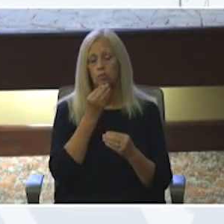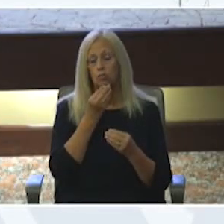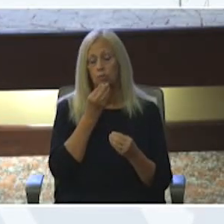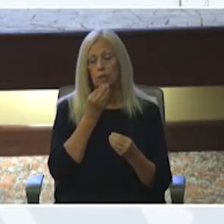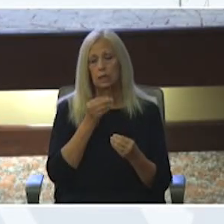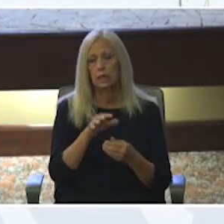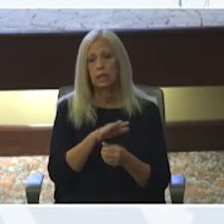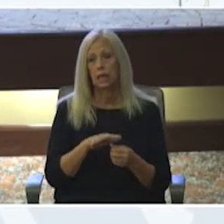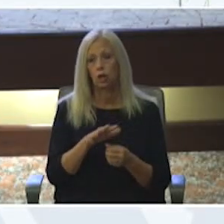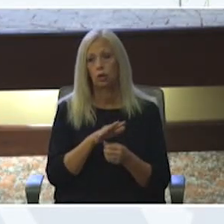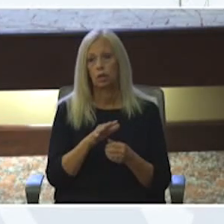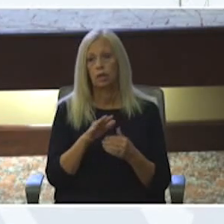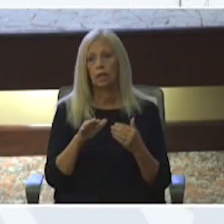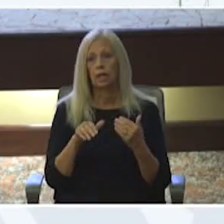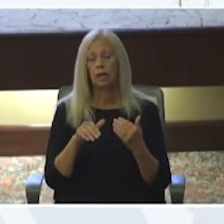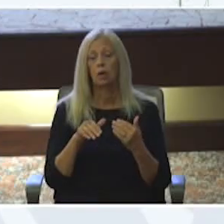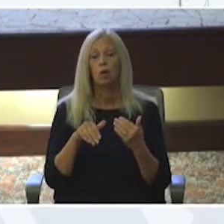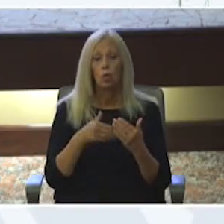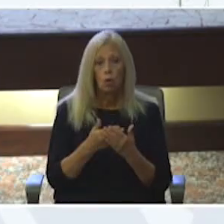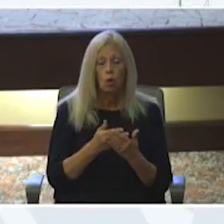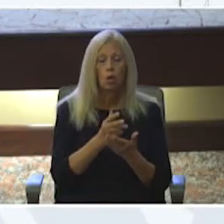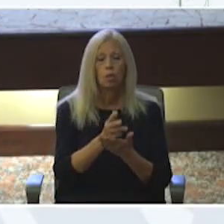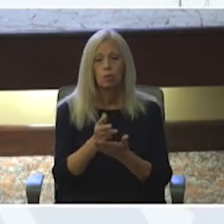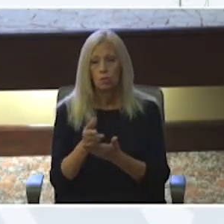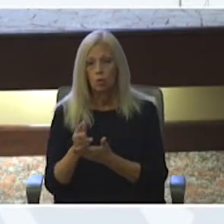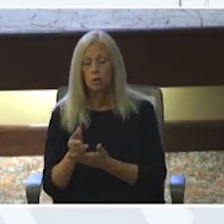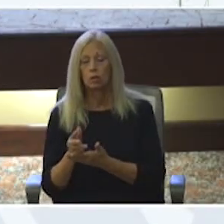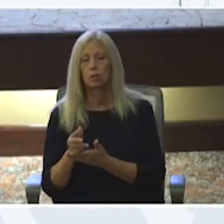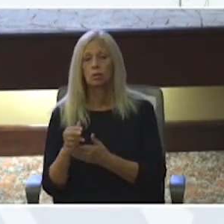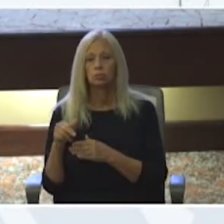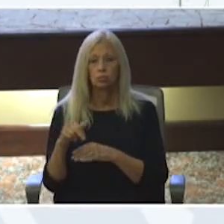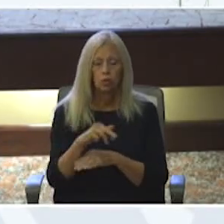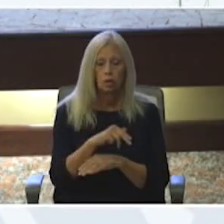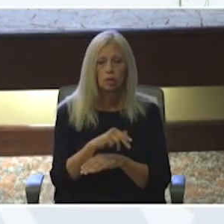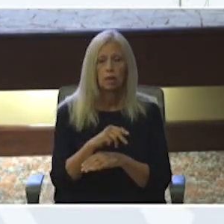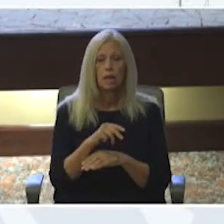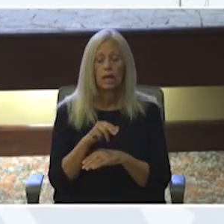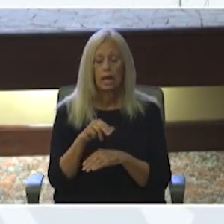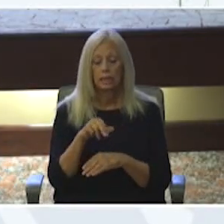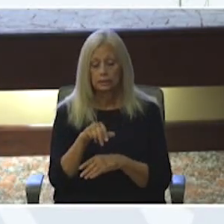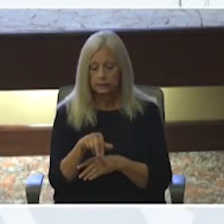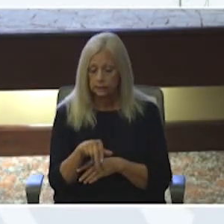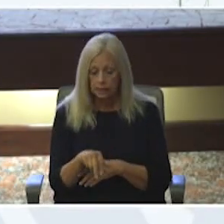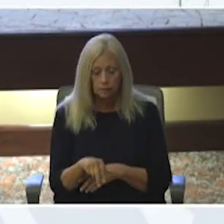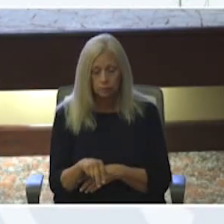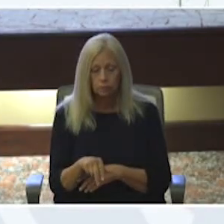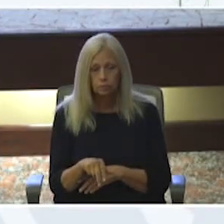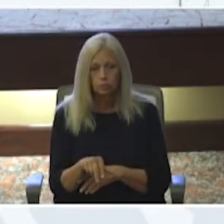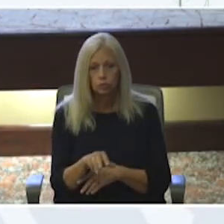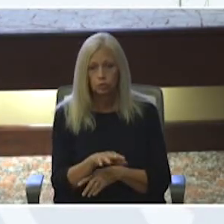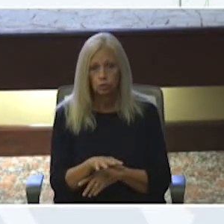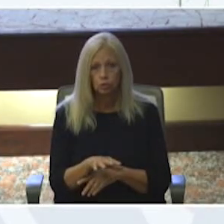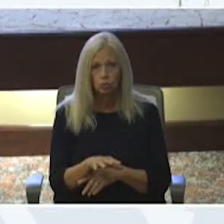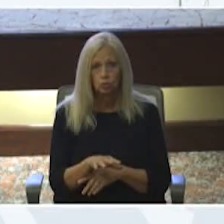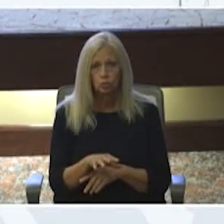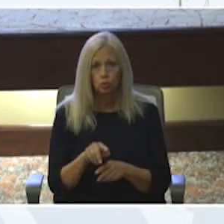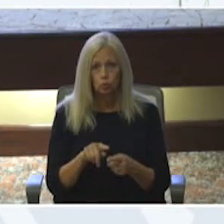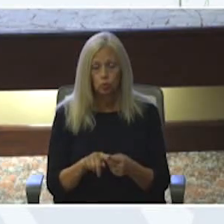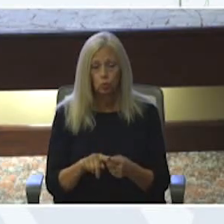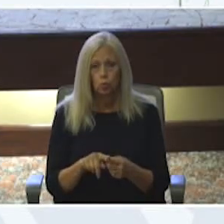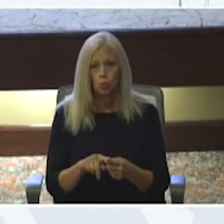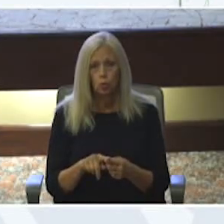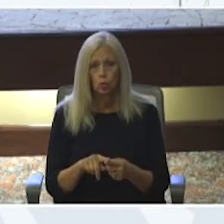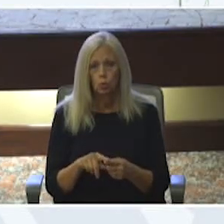and then all of this paving, parking, sidewalk, and steps to get down to the walk got it. would be deleted.